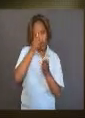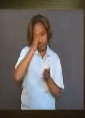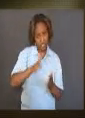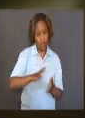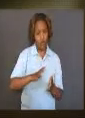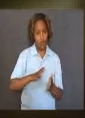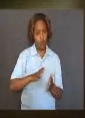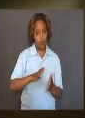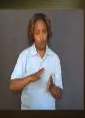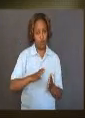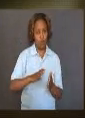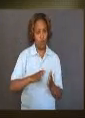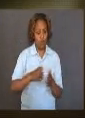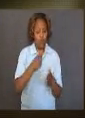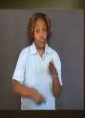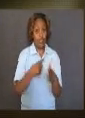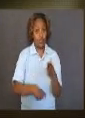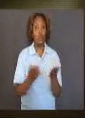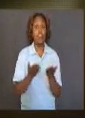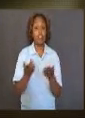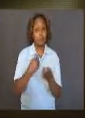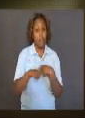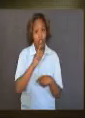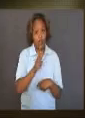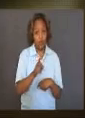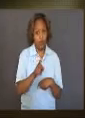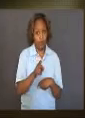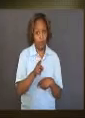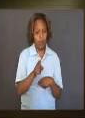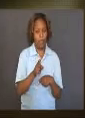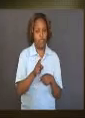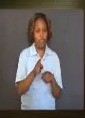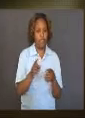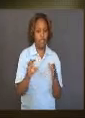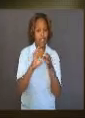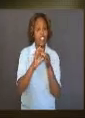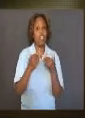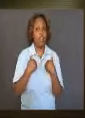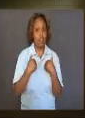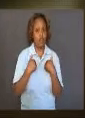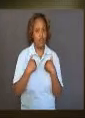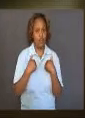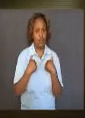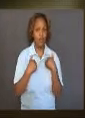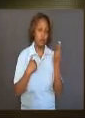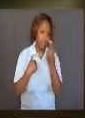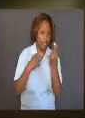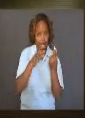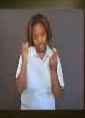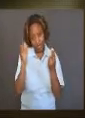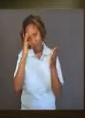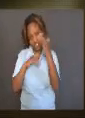life is the interaction between the benefits and the